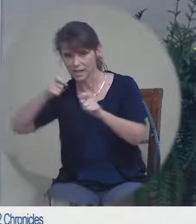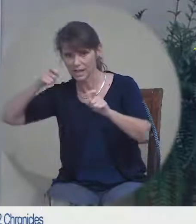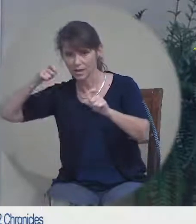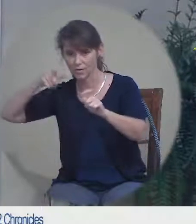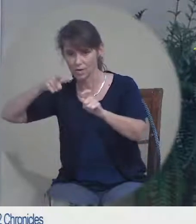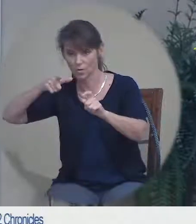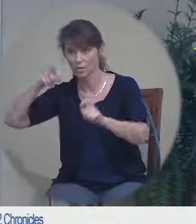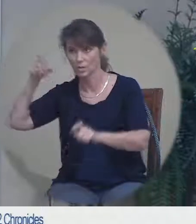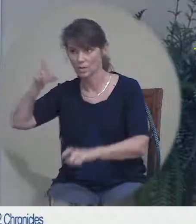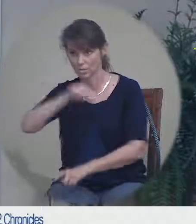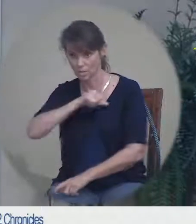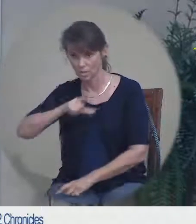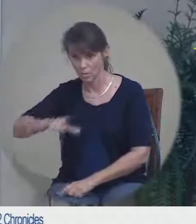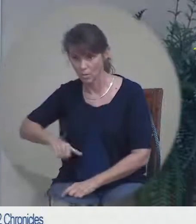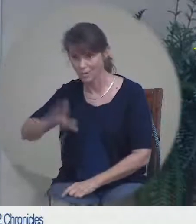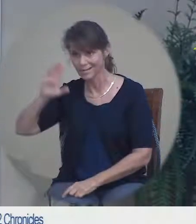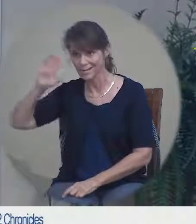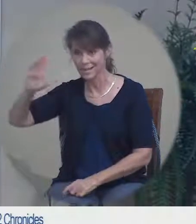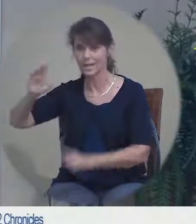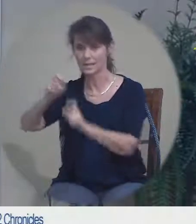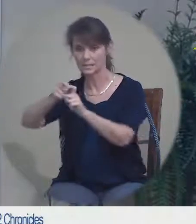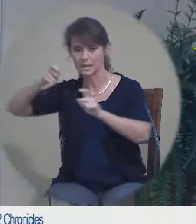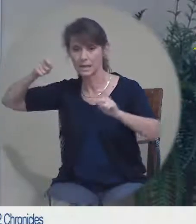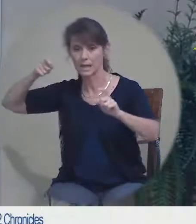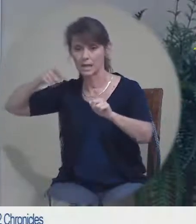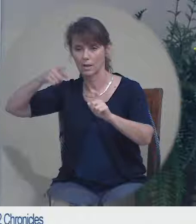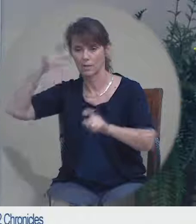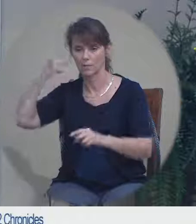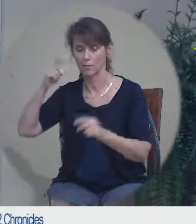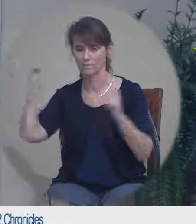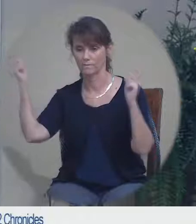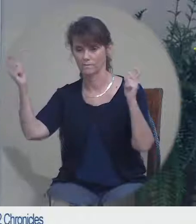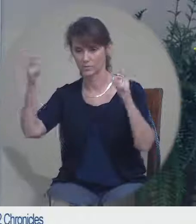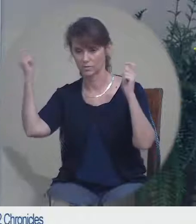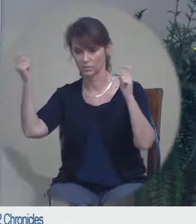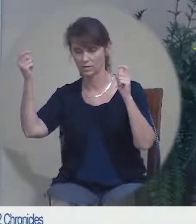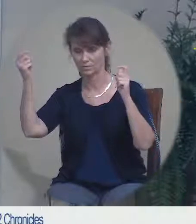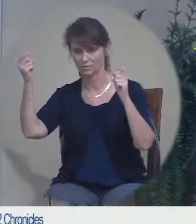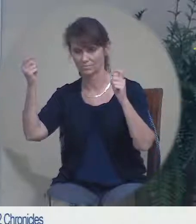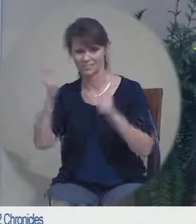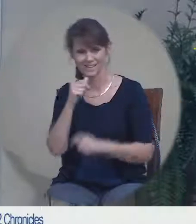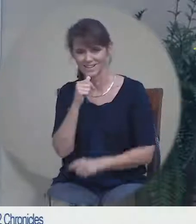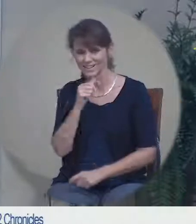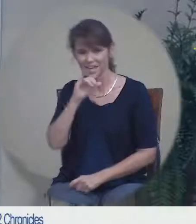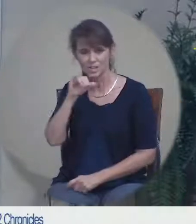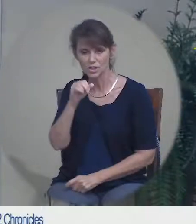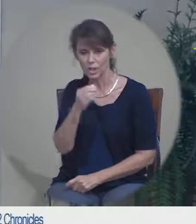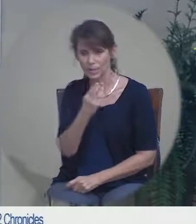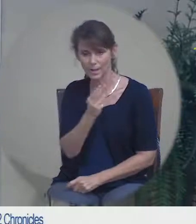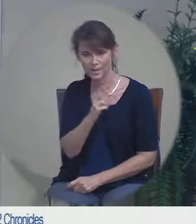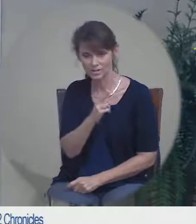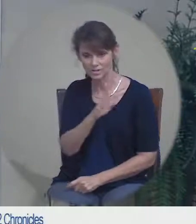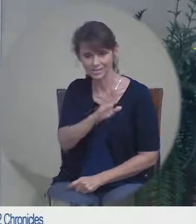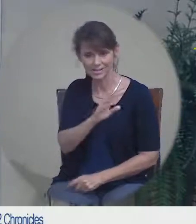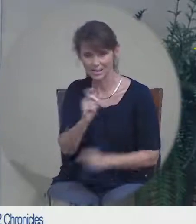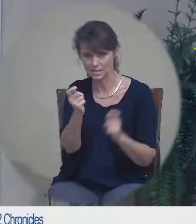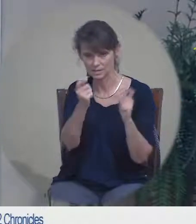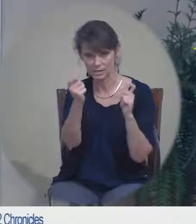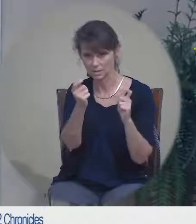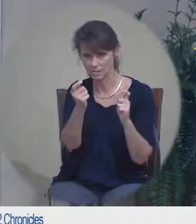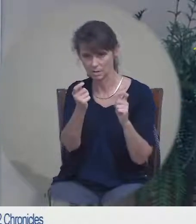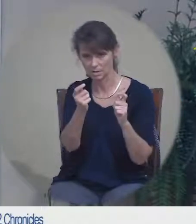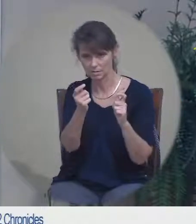the Lord's arrow of victory. It wasn't Joash just pulling and by his might casting this